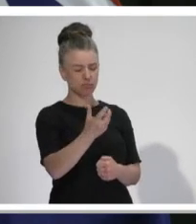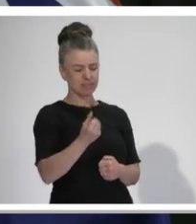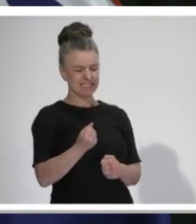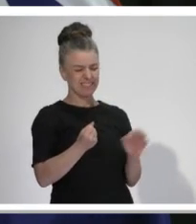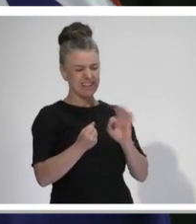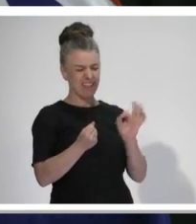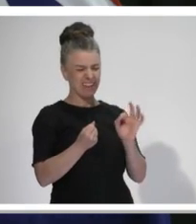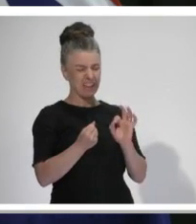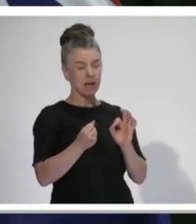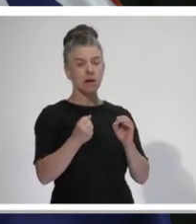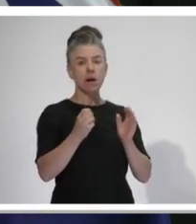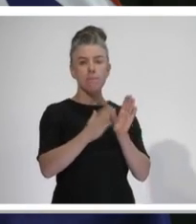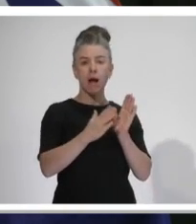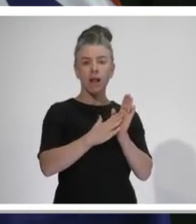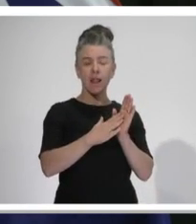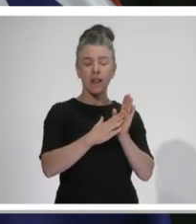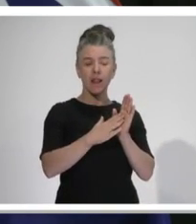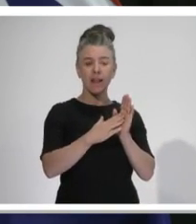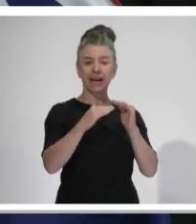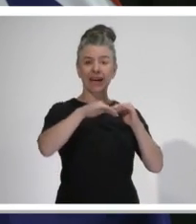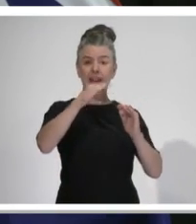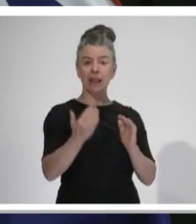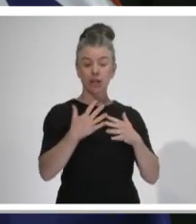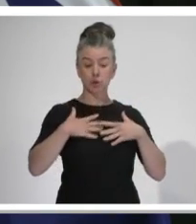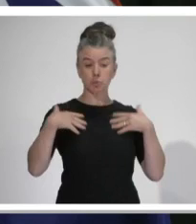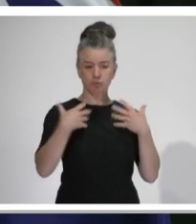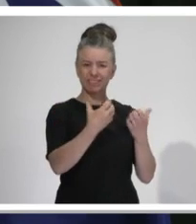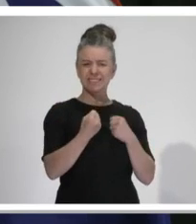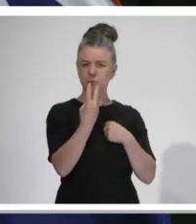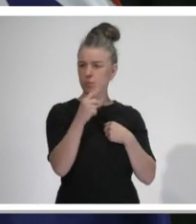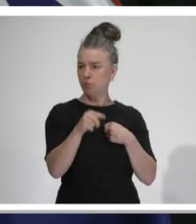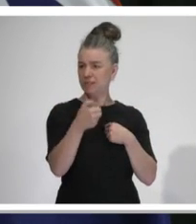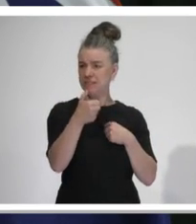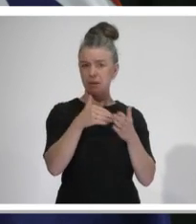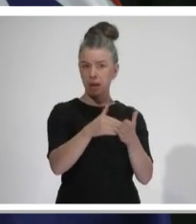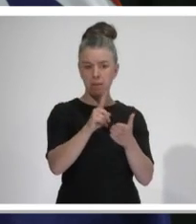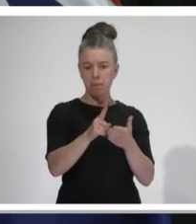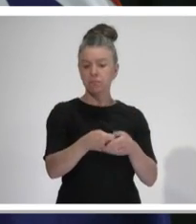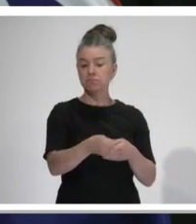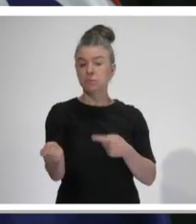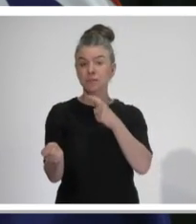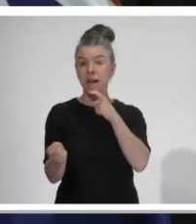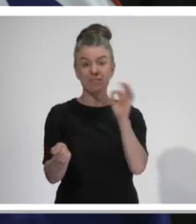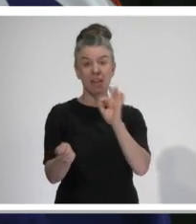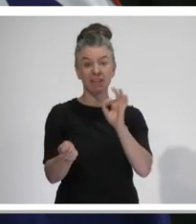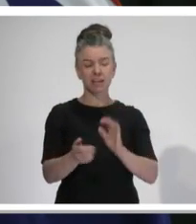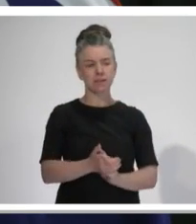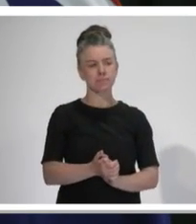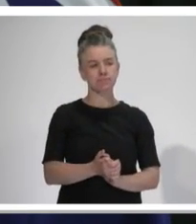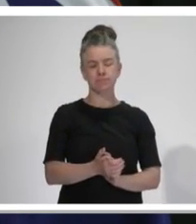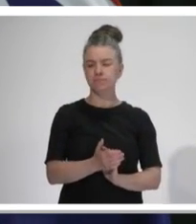million. What's your message to Michael Hill? I'll look into that right now. Just a couple of health queries. Sorry, the